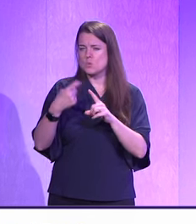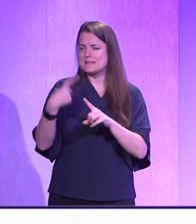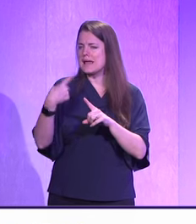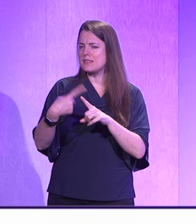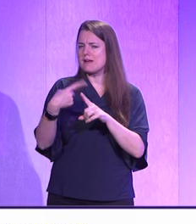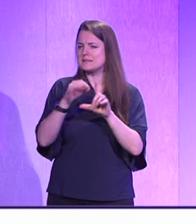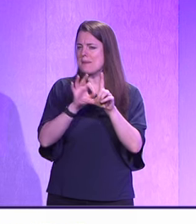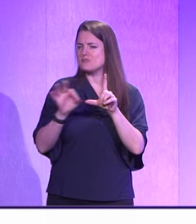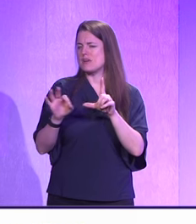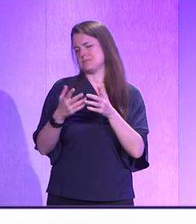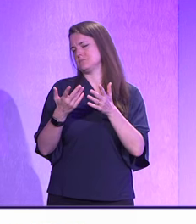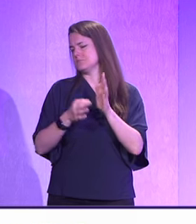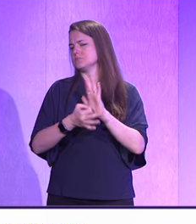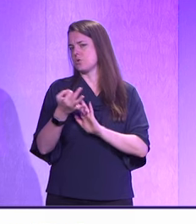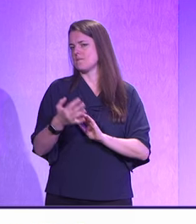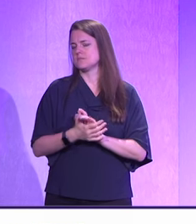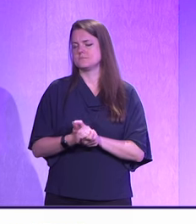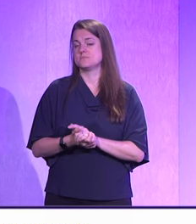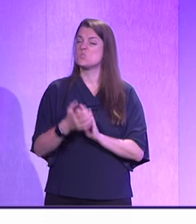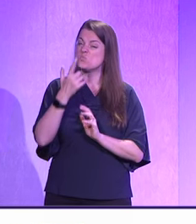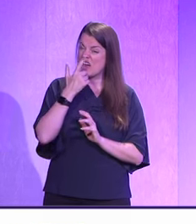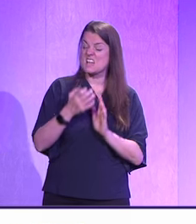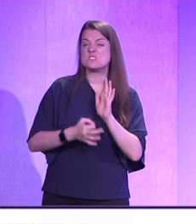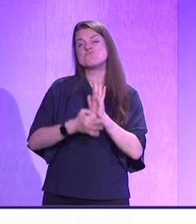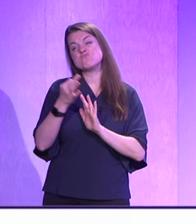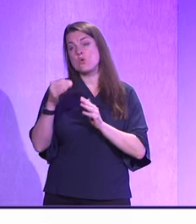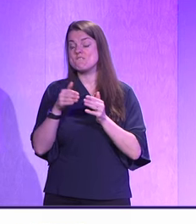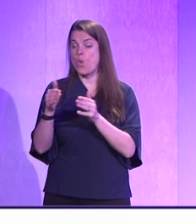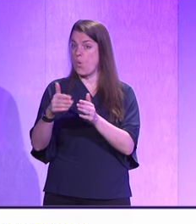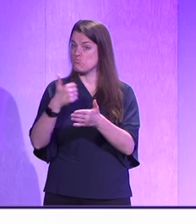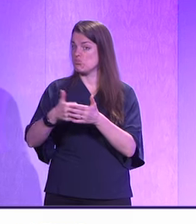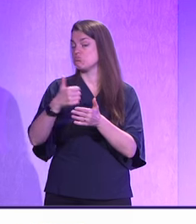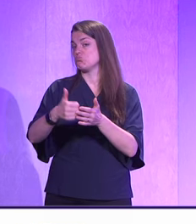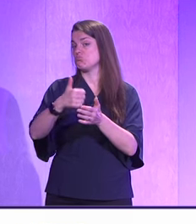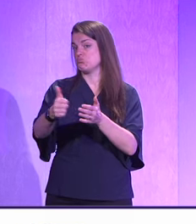accelerate metrics and so on and so on. So we can improve flow on a frequent basis.